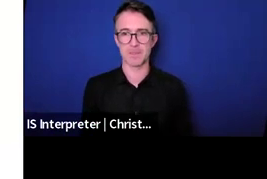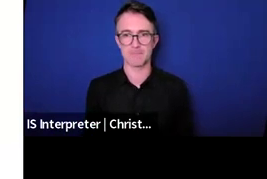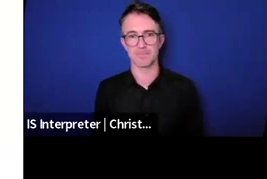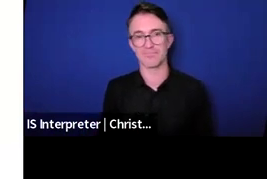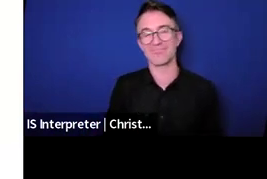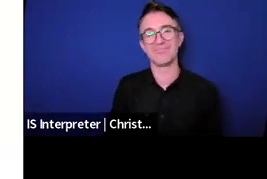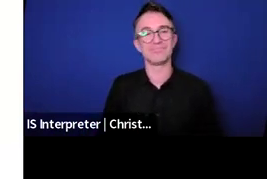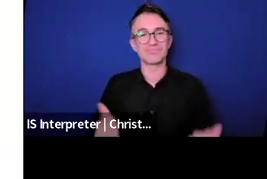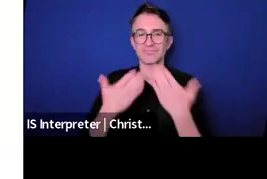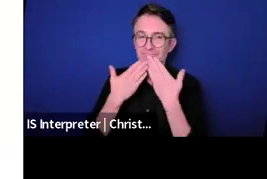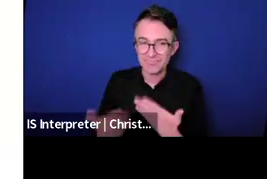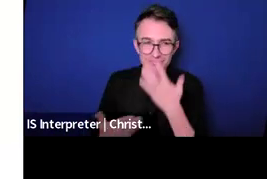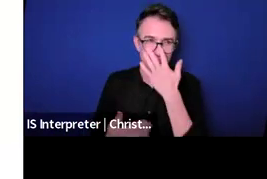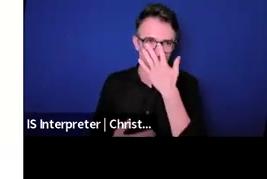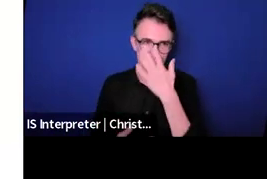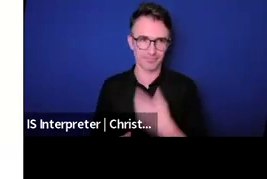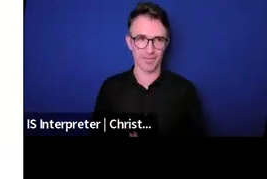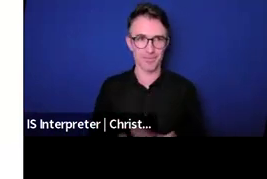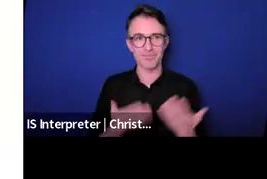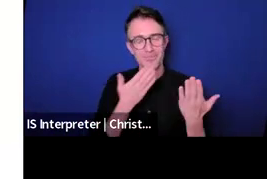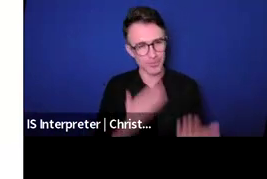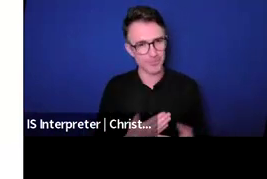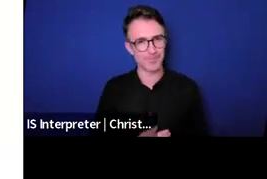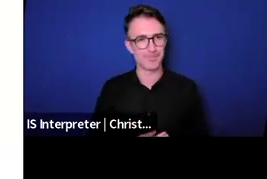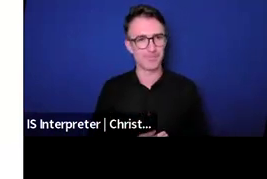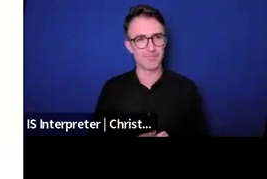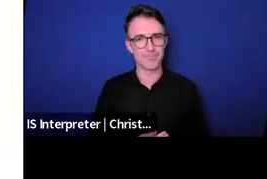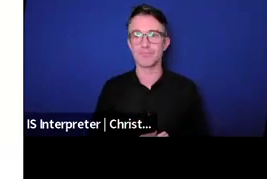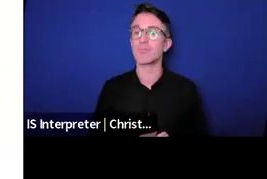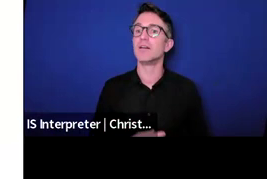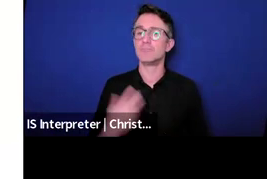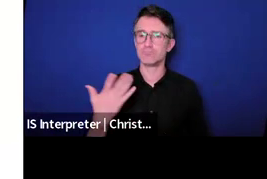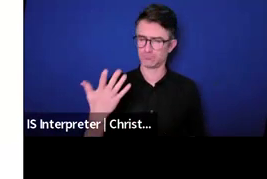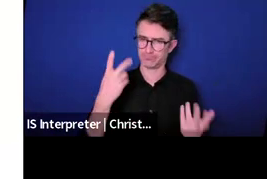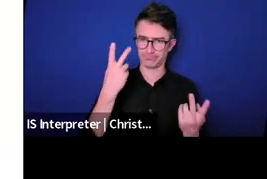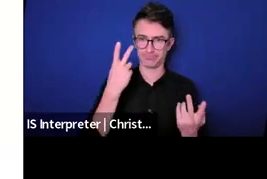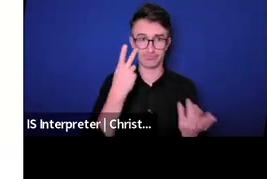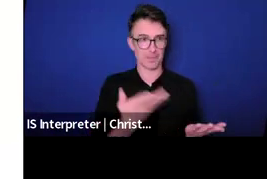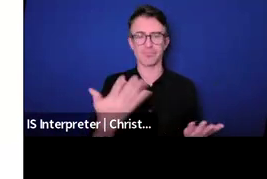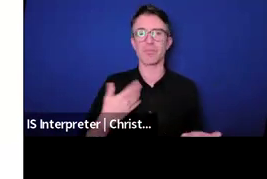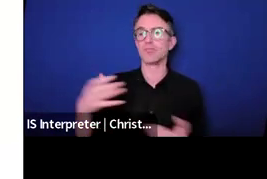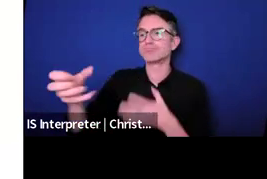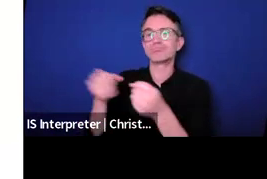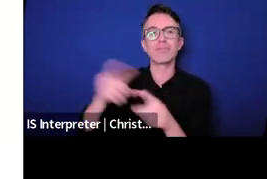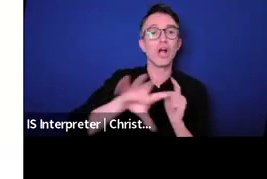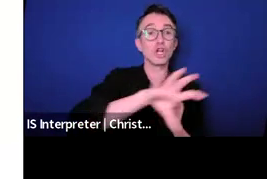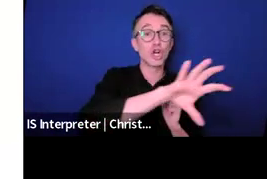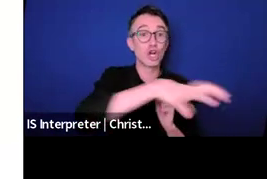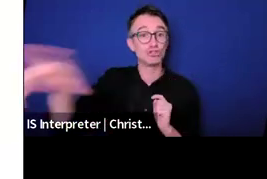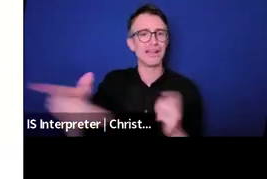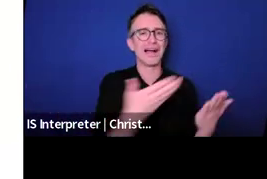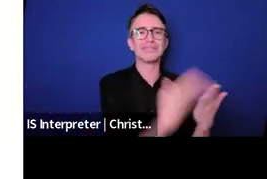Before we move to the country example, it would be one of the things that we really wanted to do is